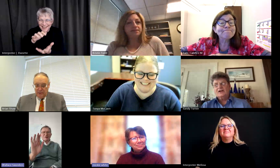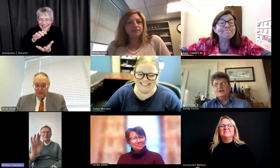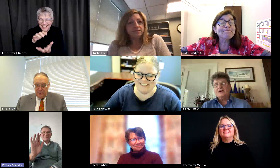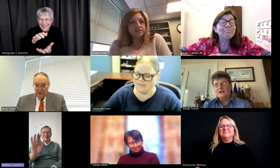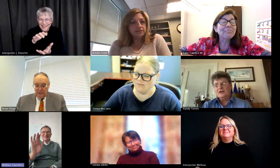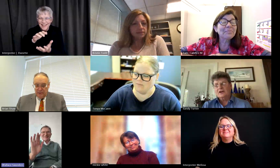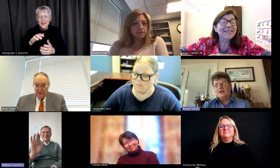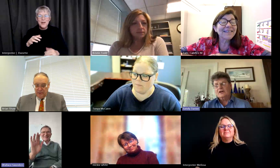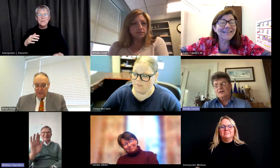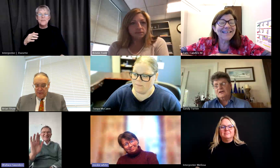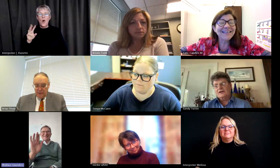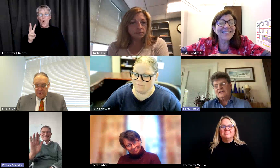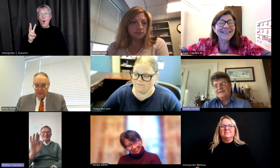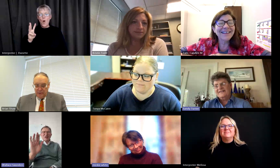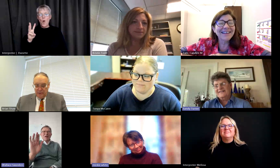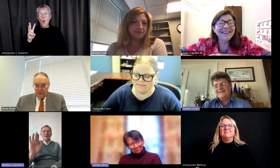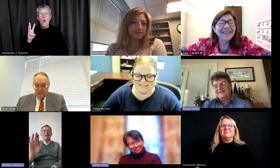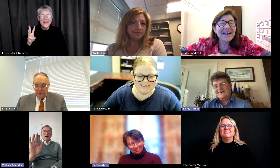that